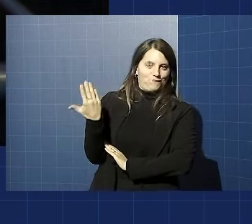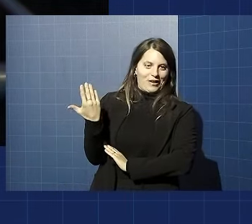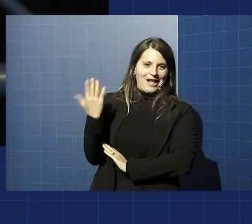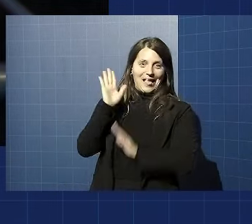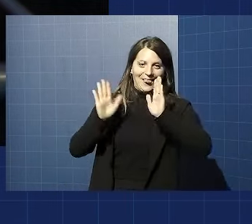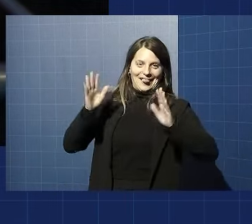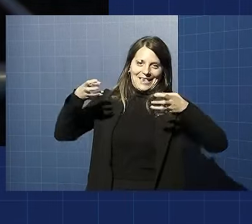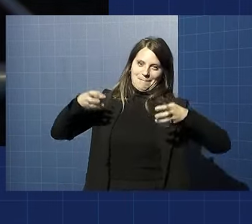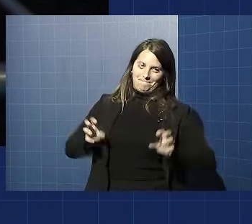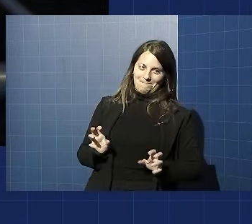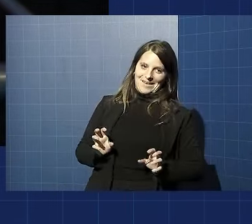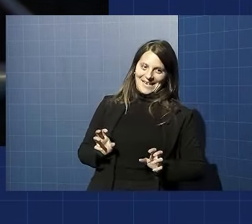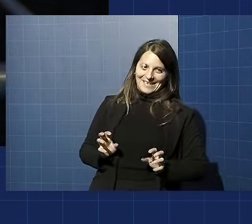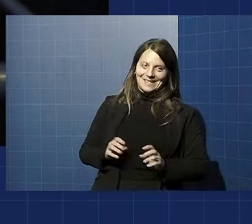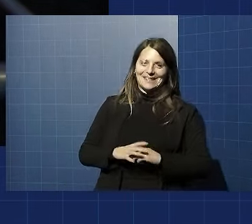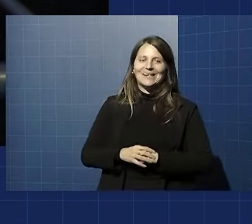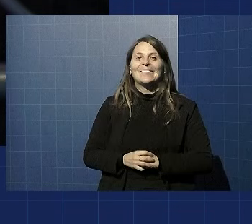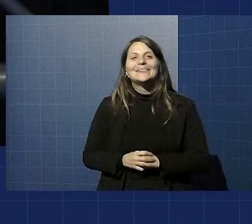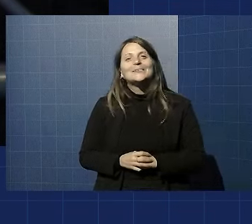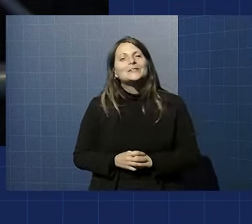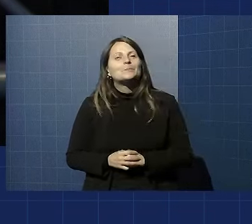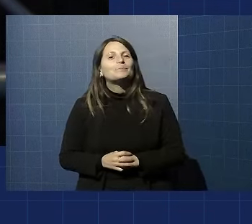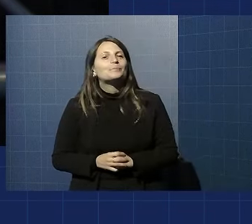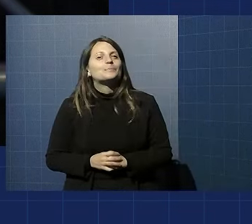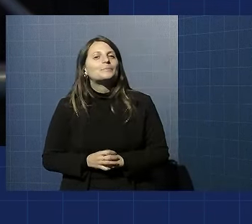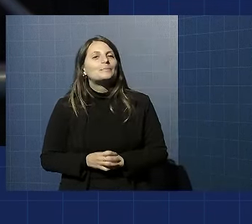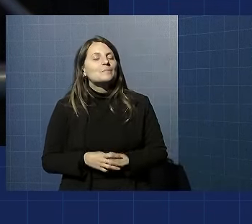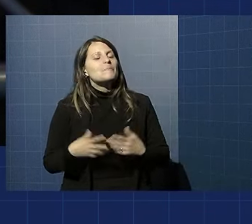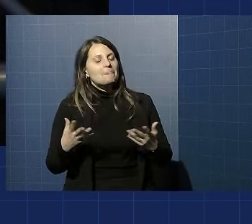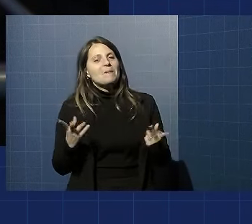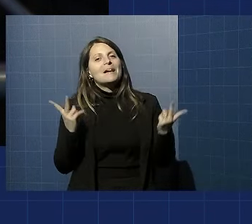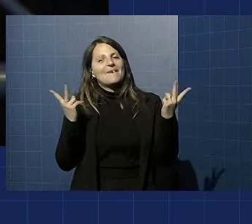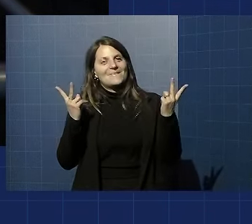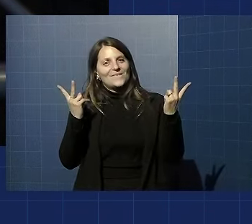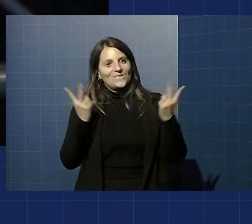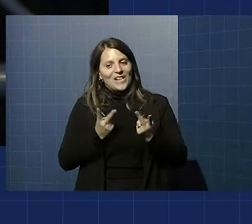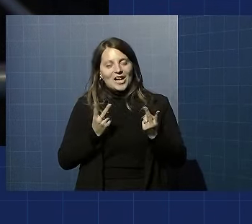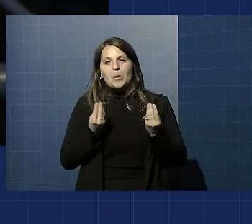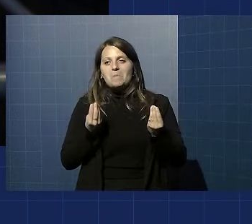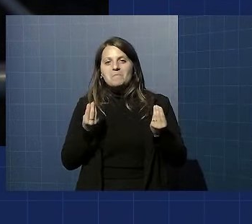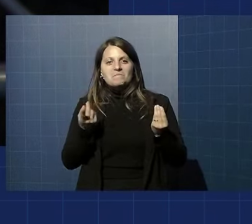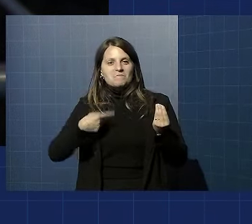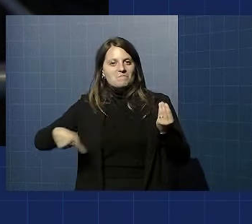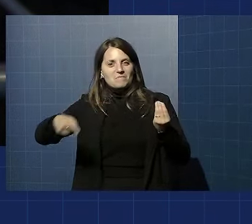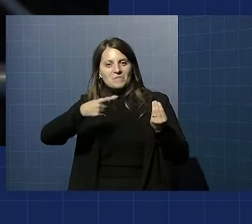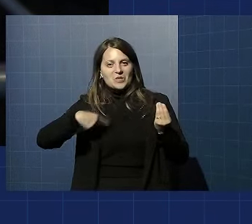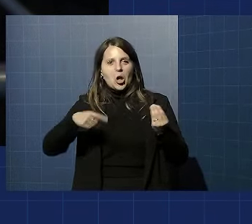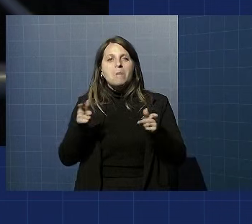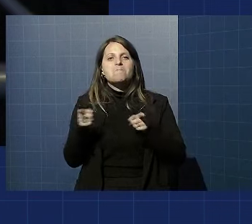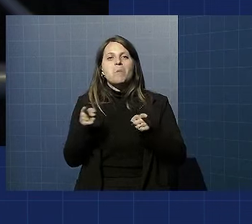keep an eye out when we do a new astronaut selection at the European Space Agency. Per vostra